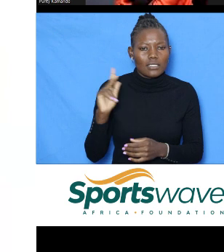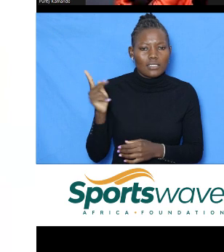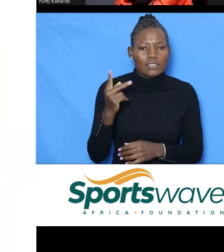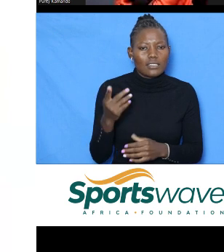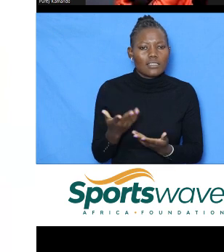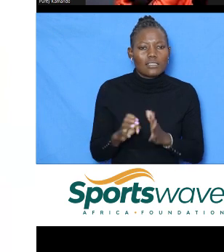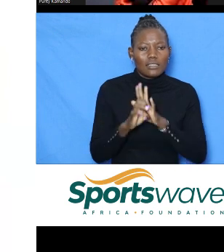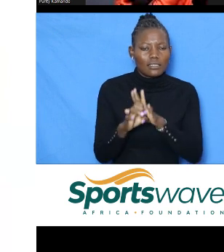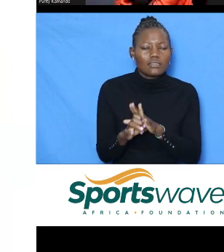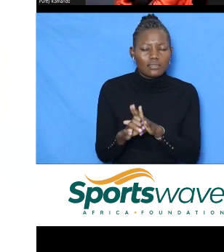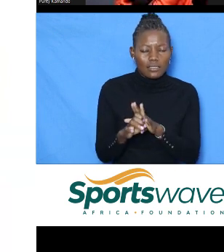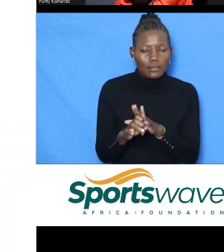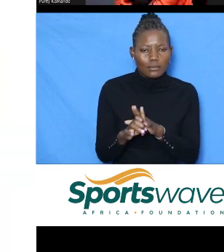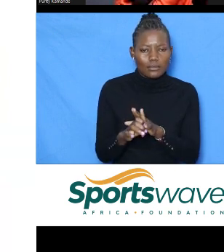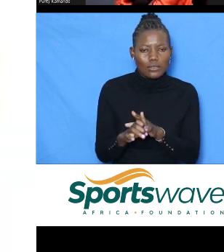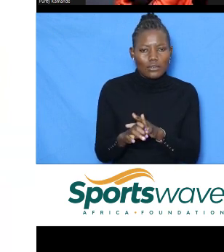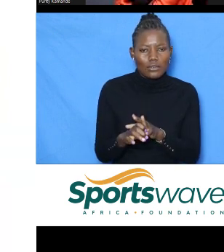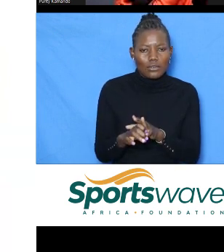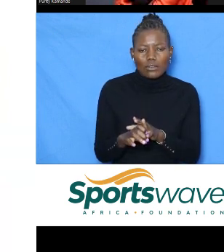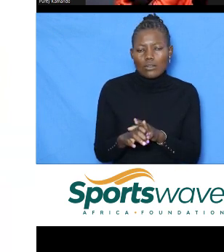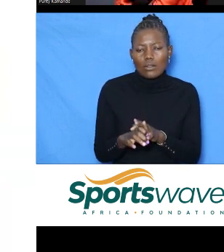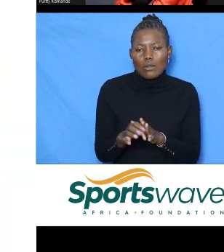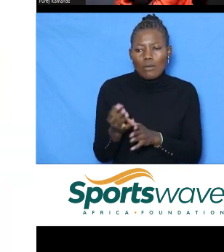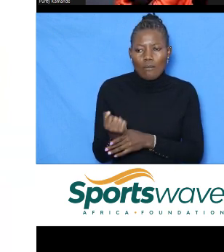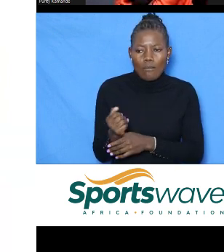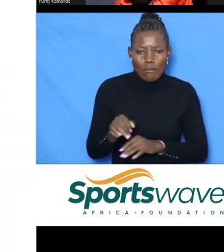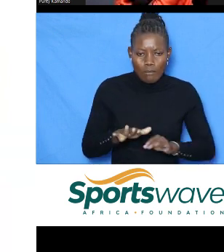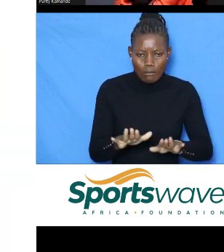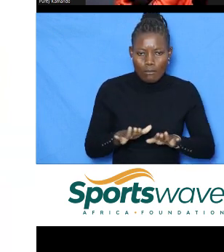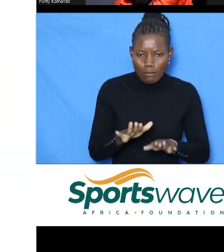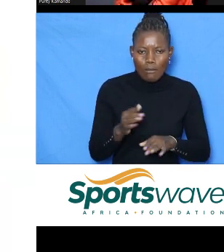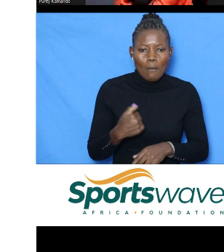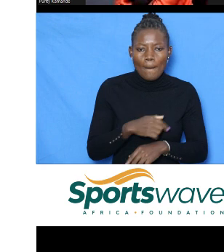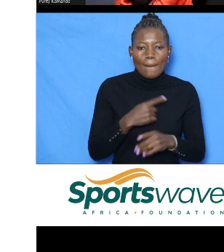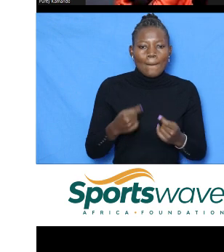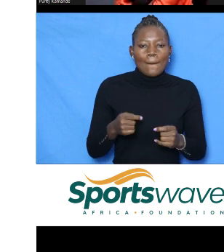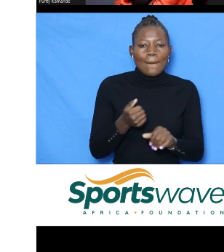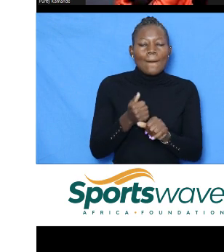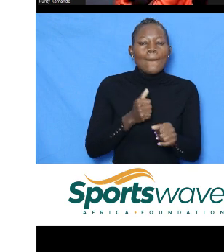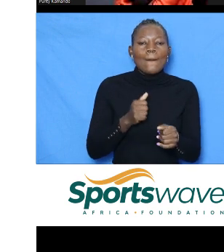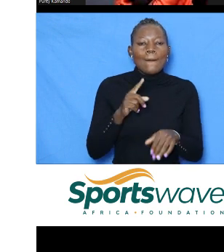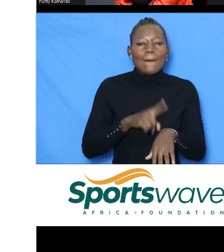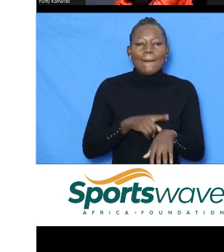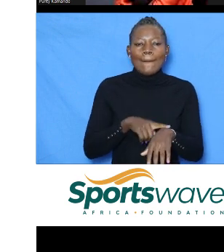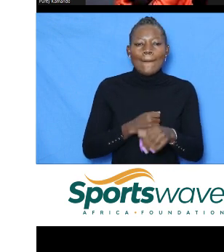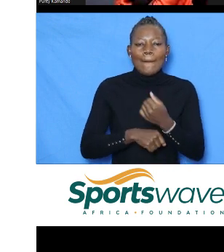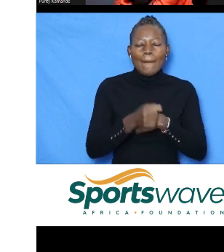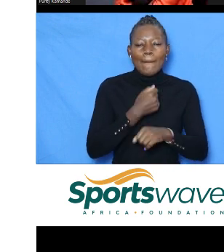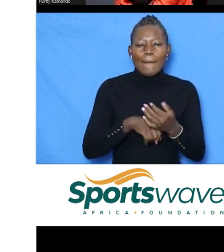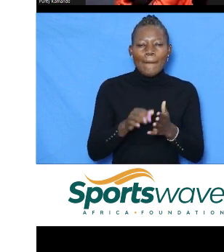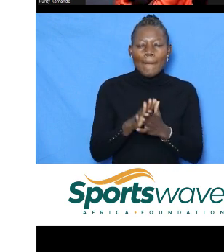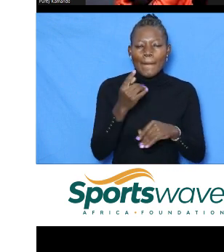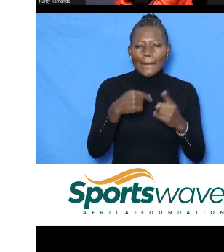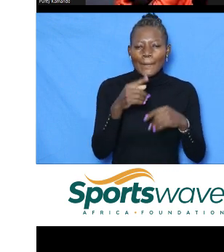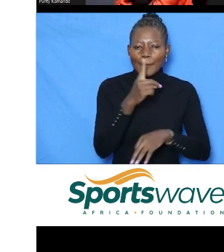whole grain flours for ugali, for chapati, we try and avoid that during active competition